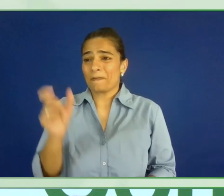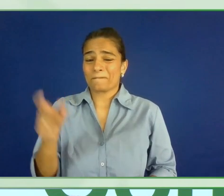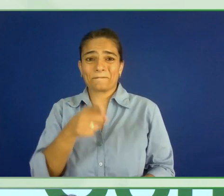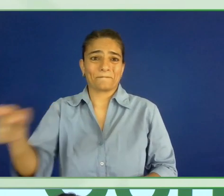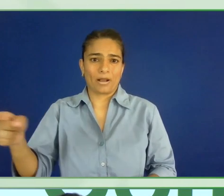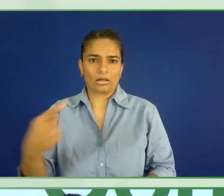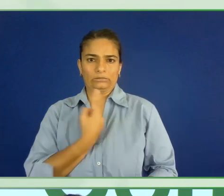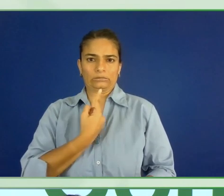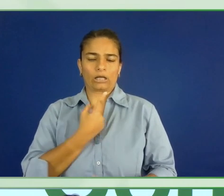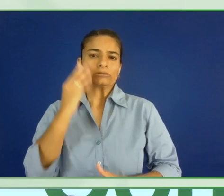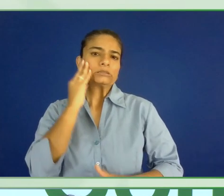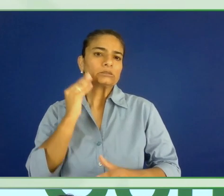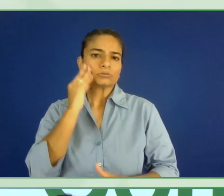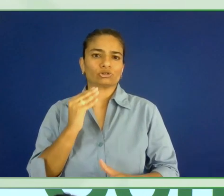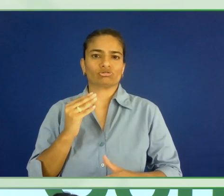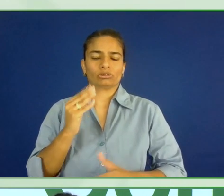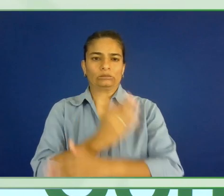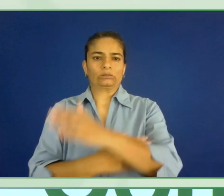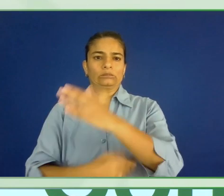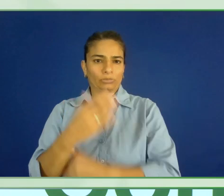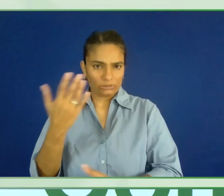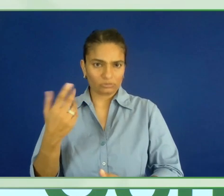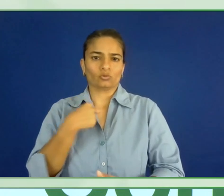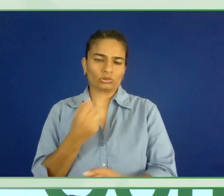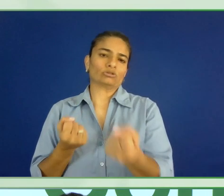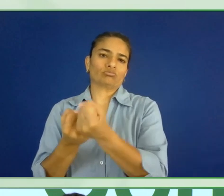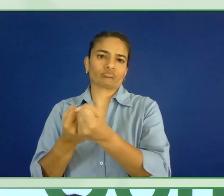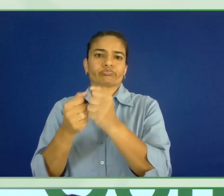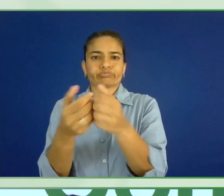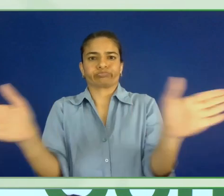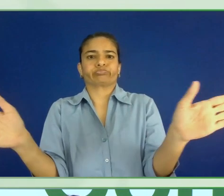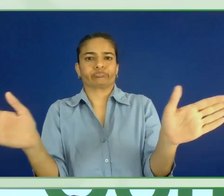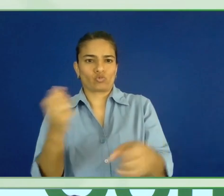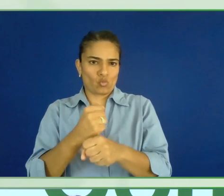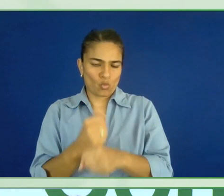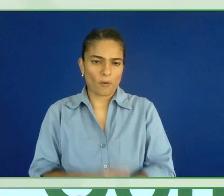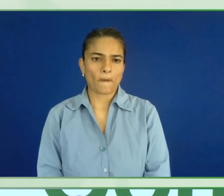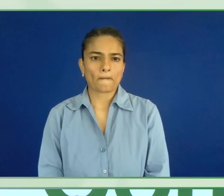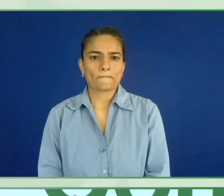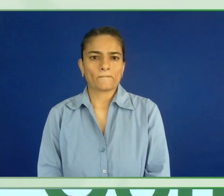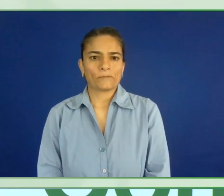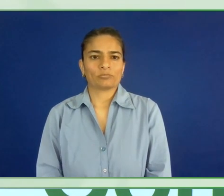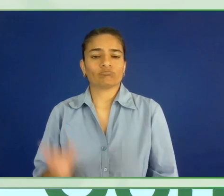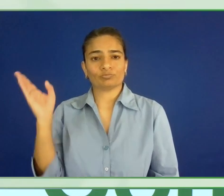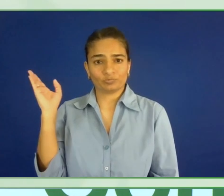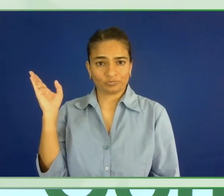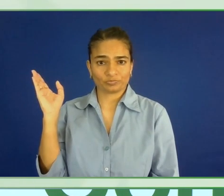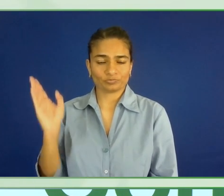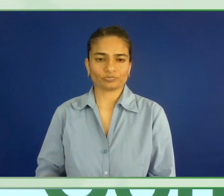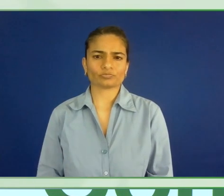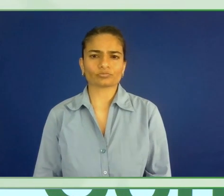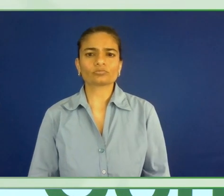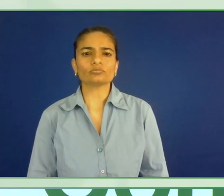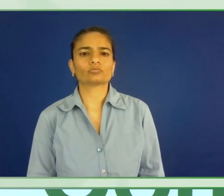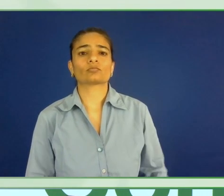our work. Next slide, please. So the project that we're here to talk about today is called Mentorability